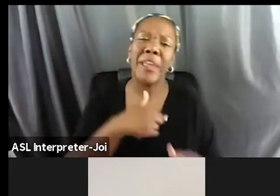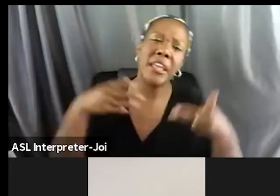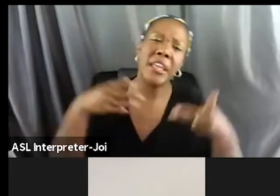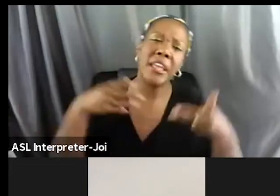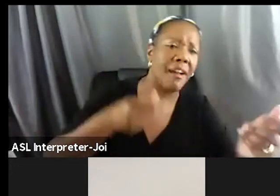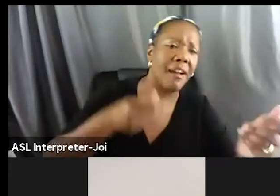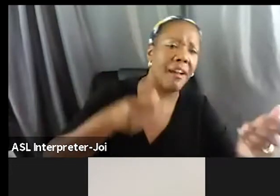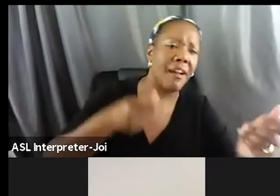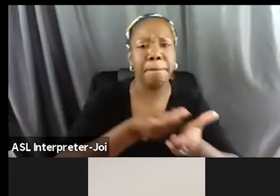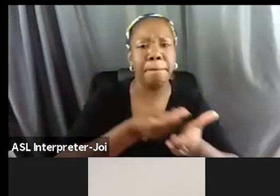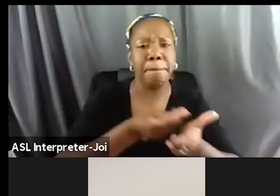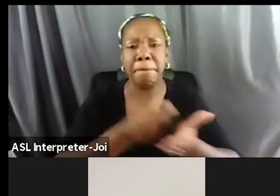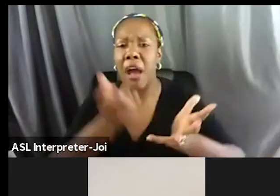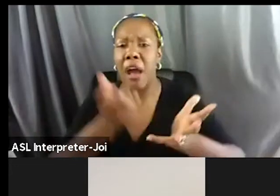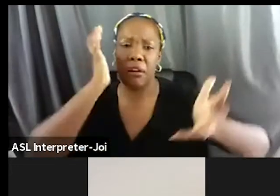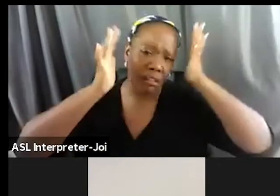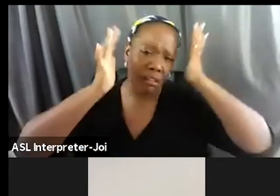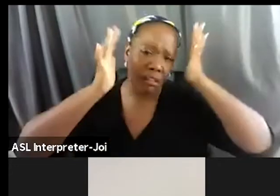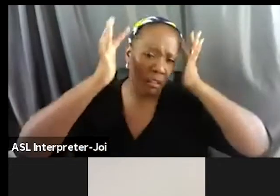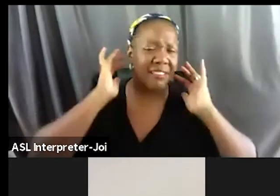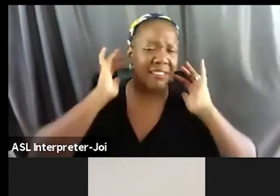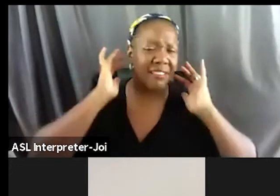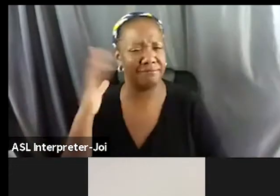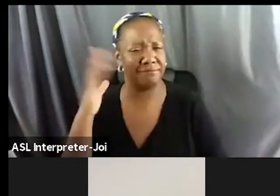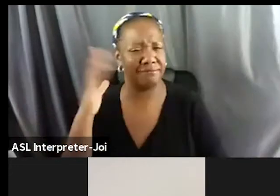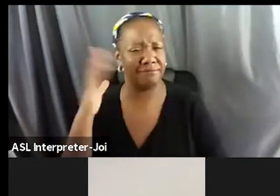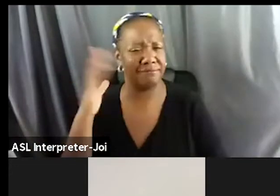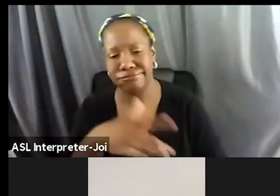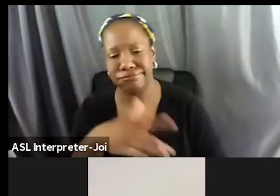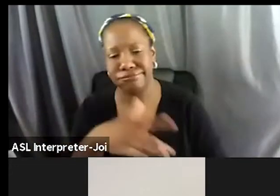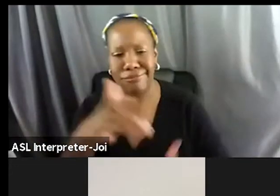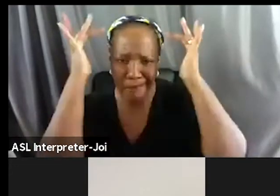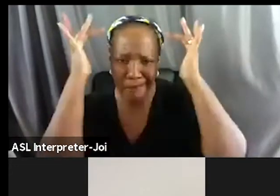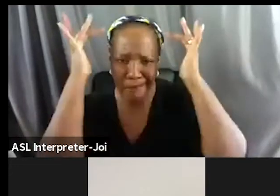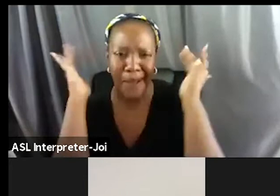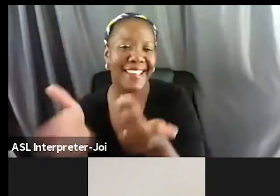hair, we don't realize how much we're losing out.